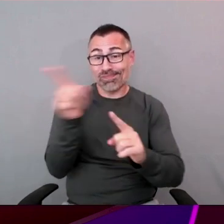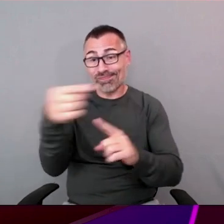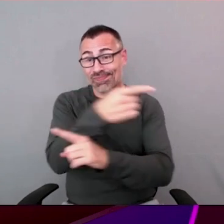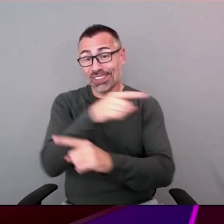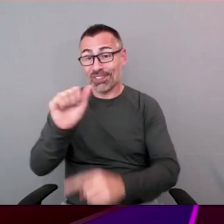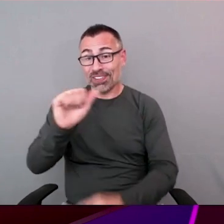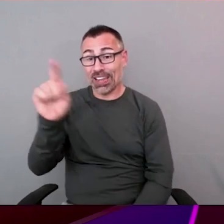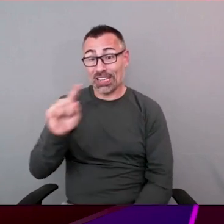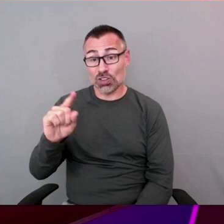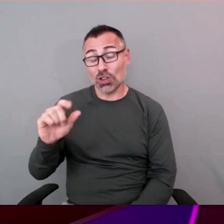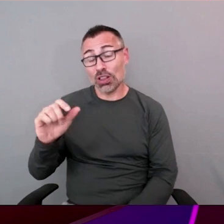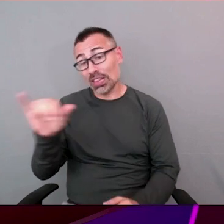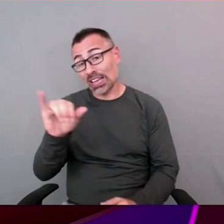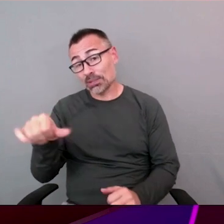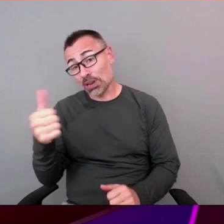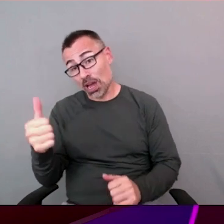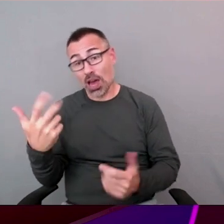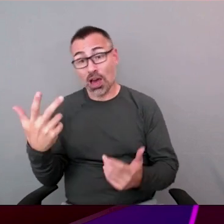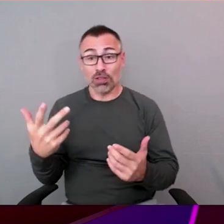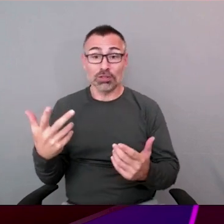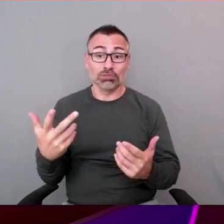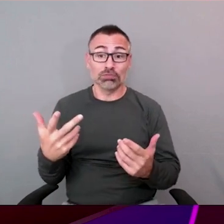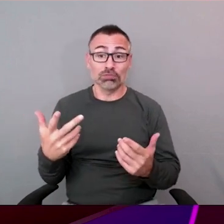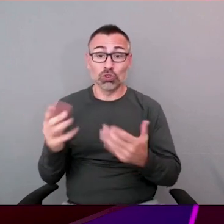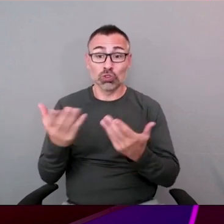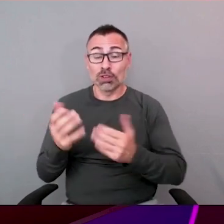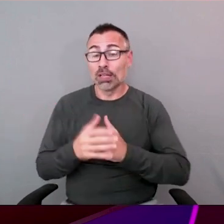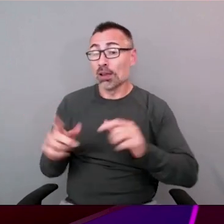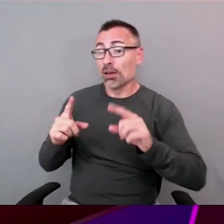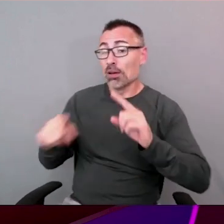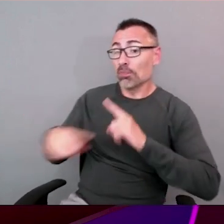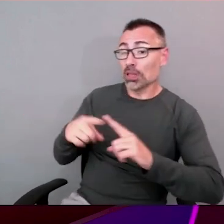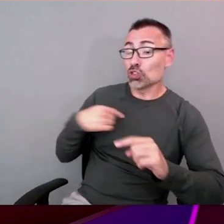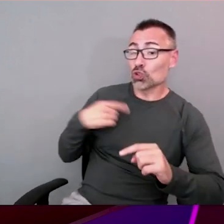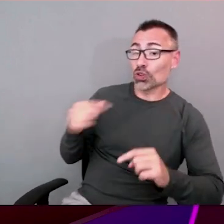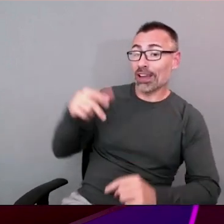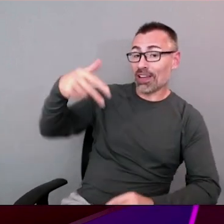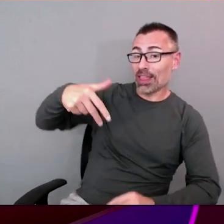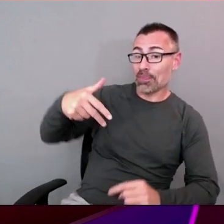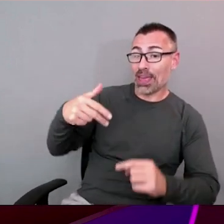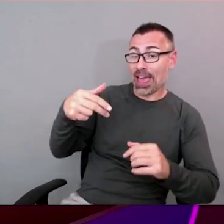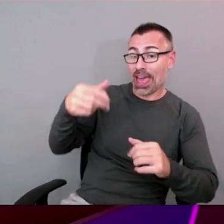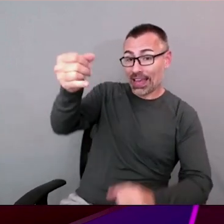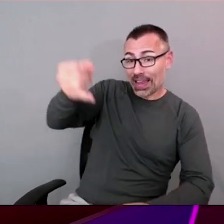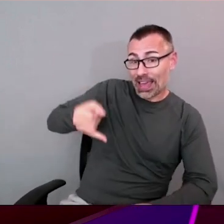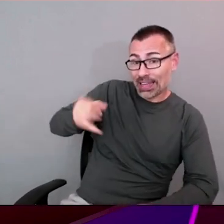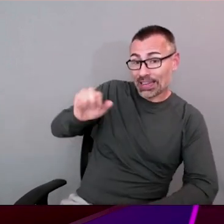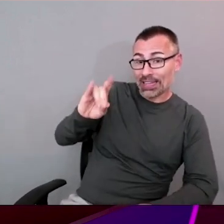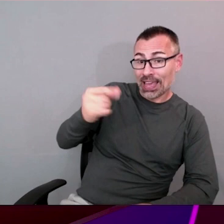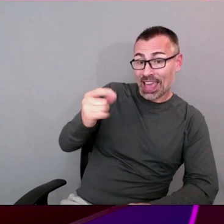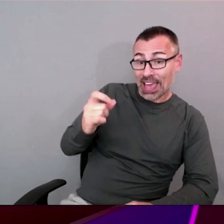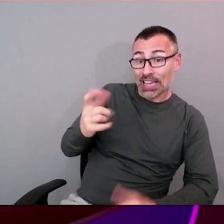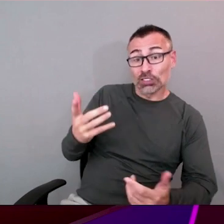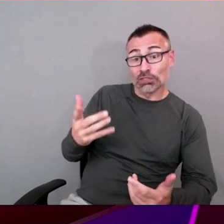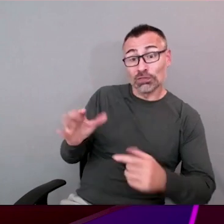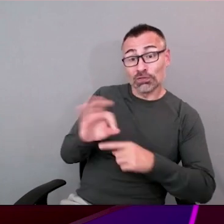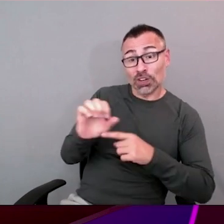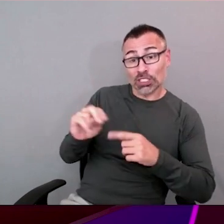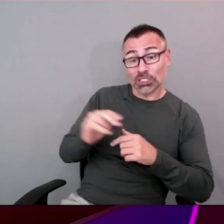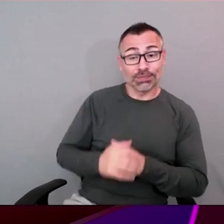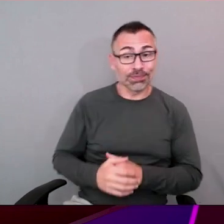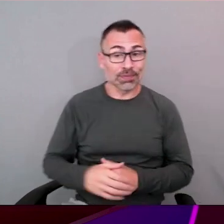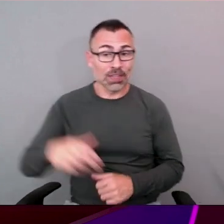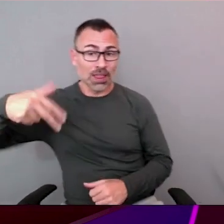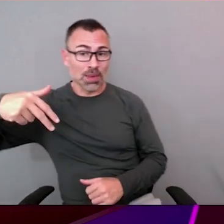it as a Lambda at edge function, so you can run it at the edge as well. Lambda is personally my favorite service for